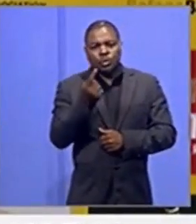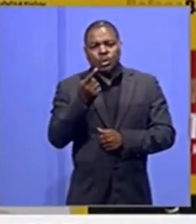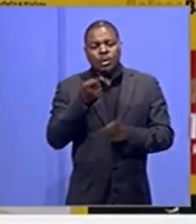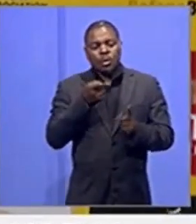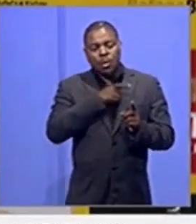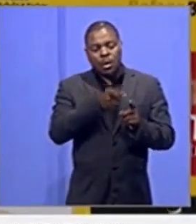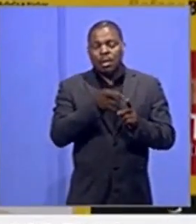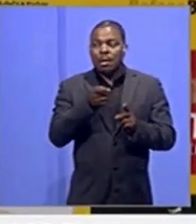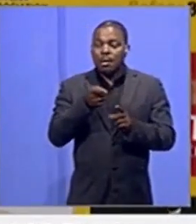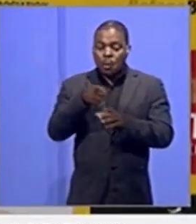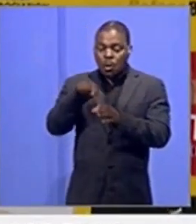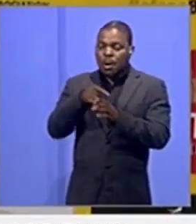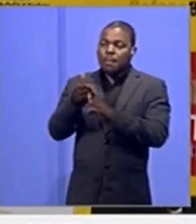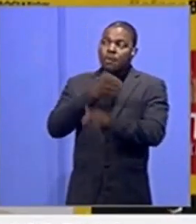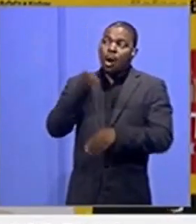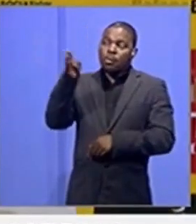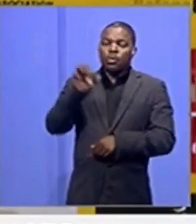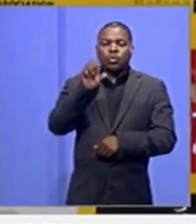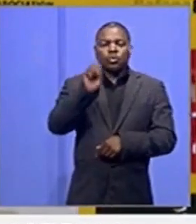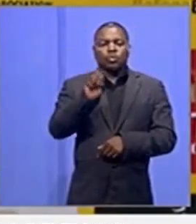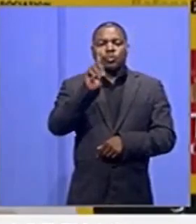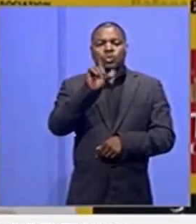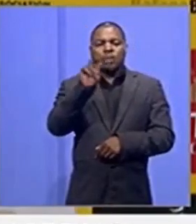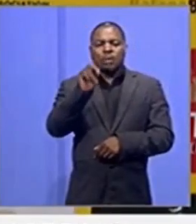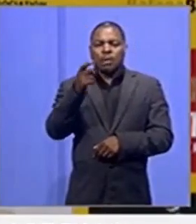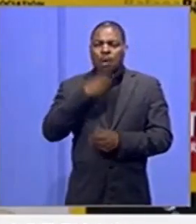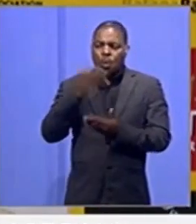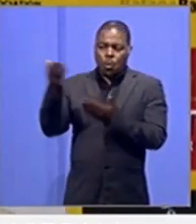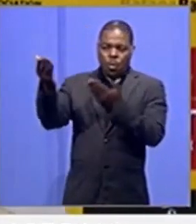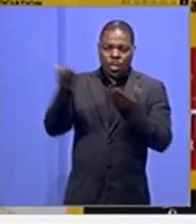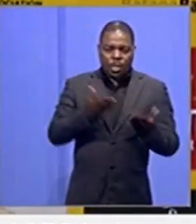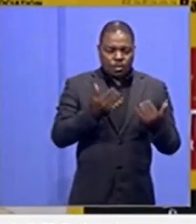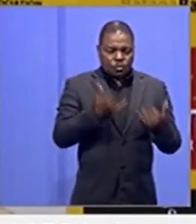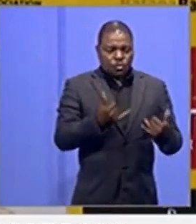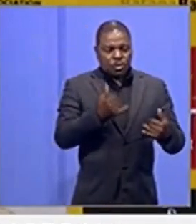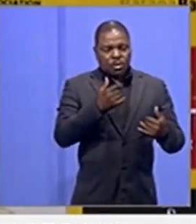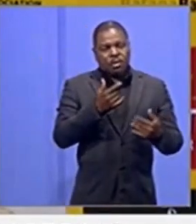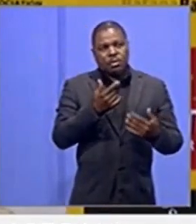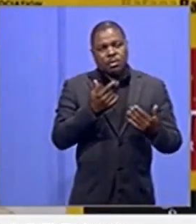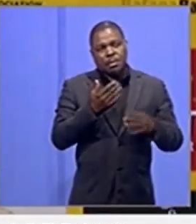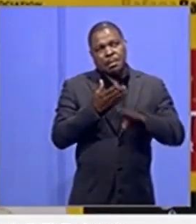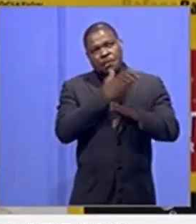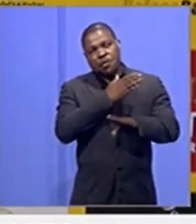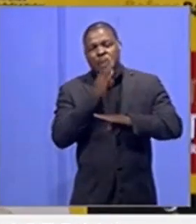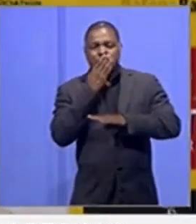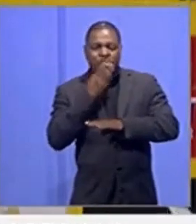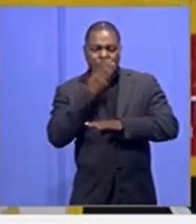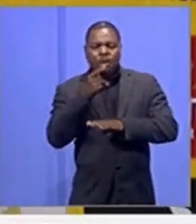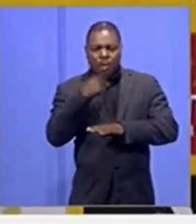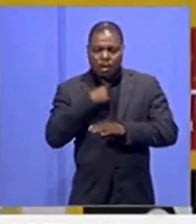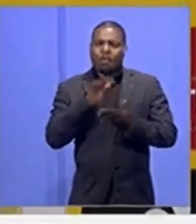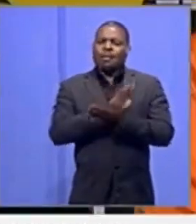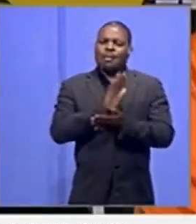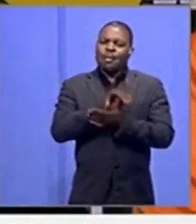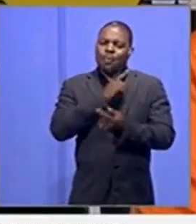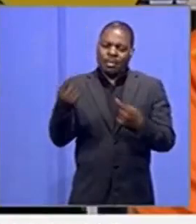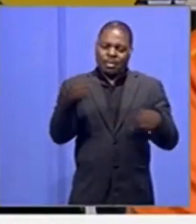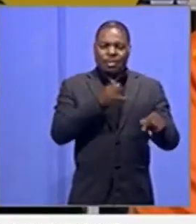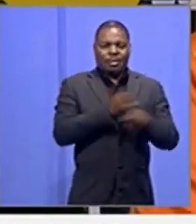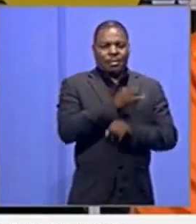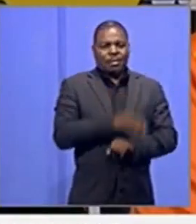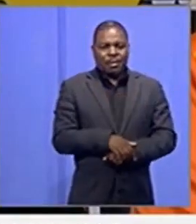Sudan, and I could welcome them today before breakfast. I was very happy with that. We bring